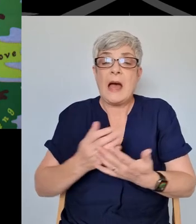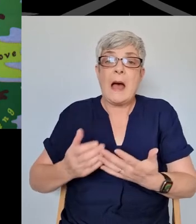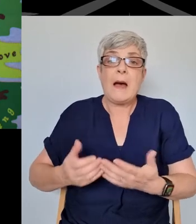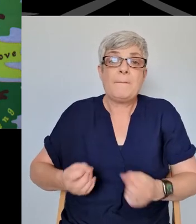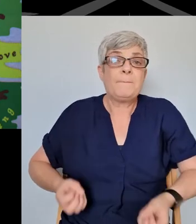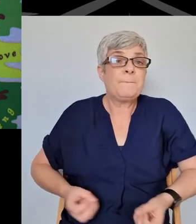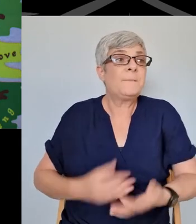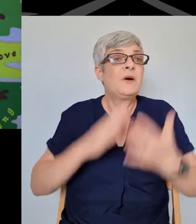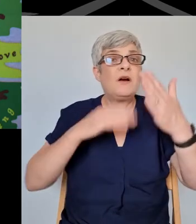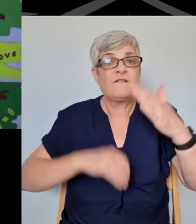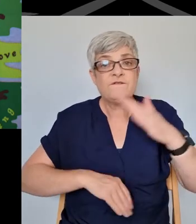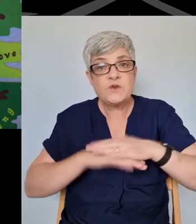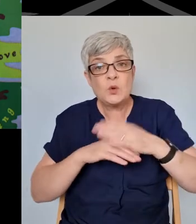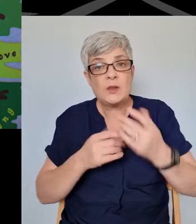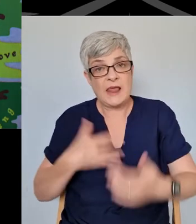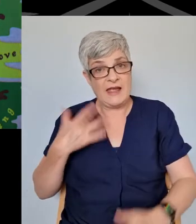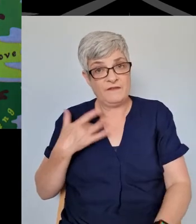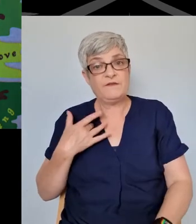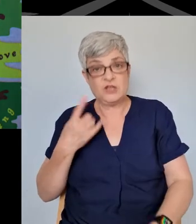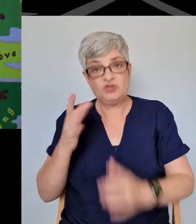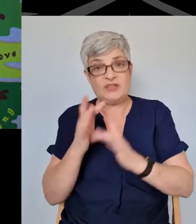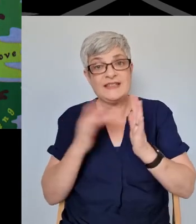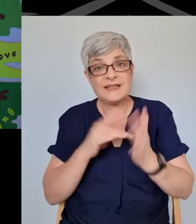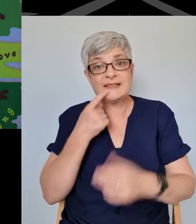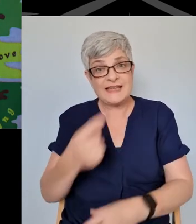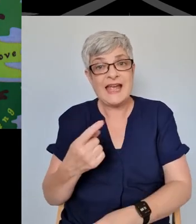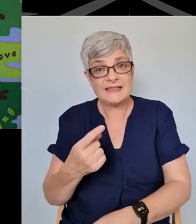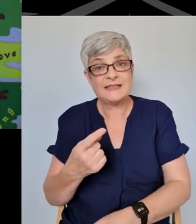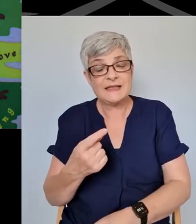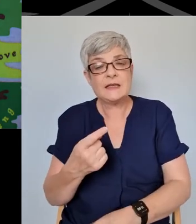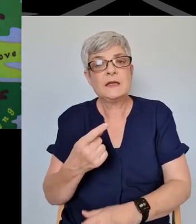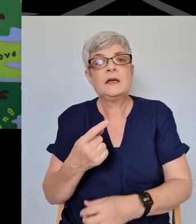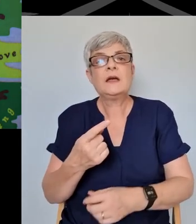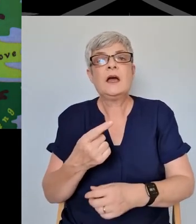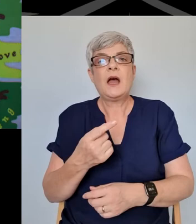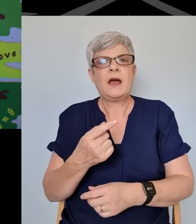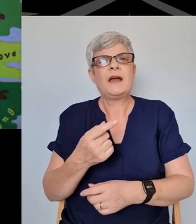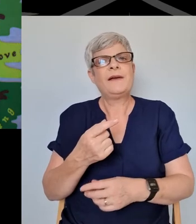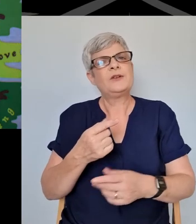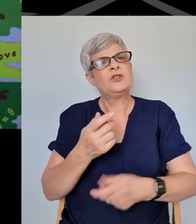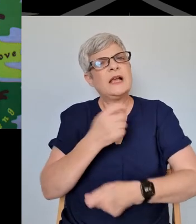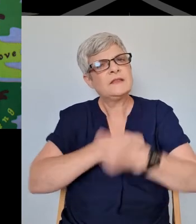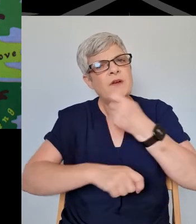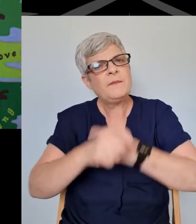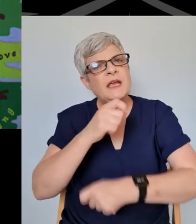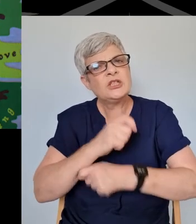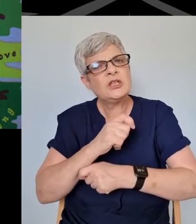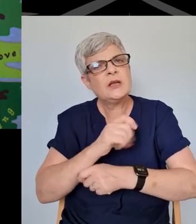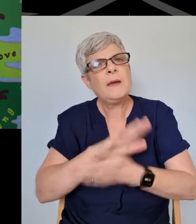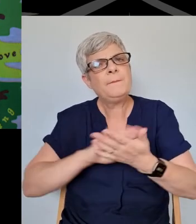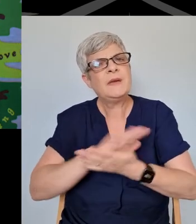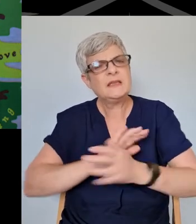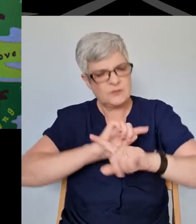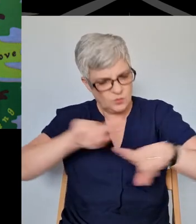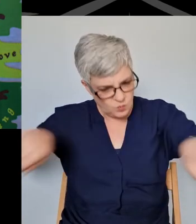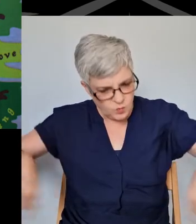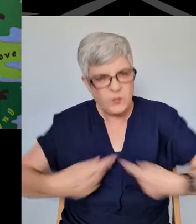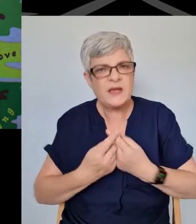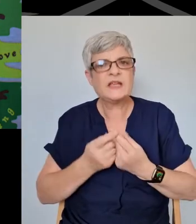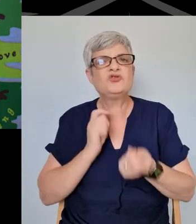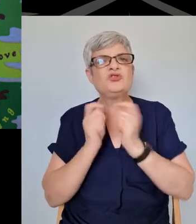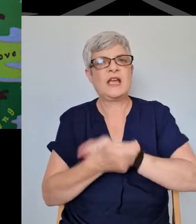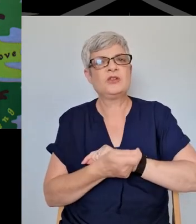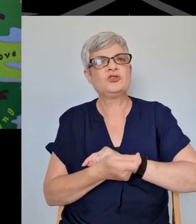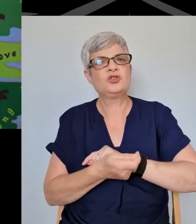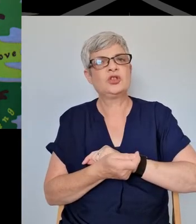Such transformation involves us being changed, involves our hearts of stone